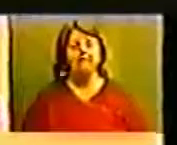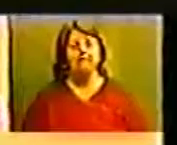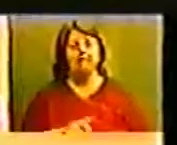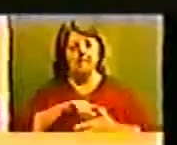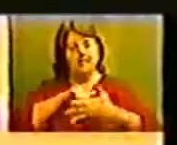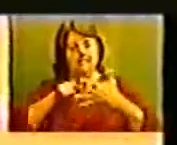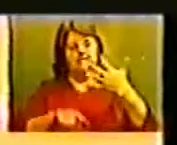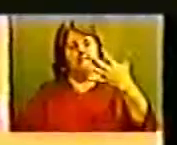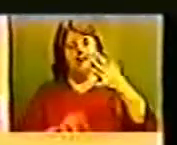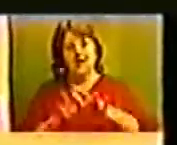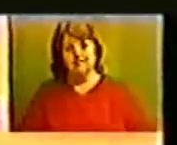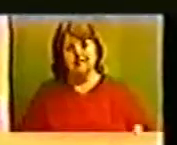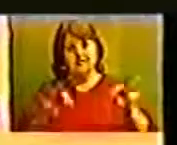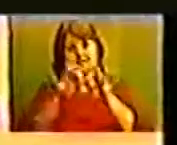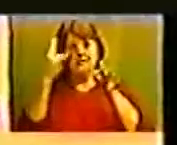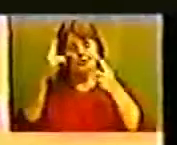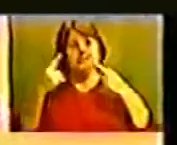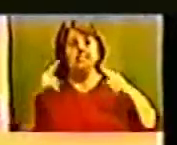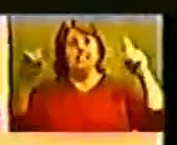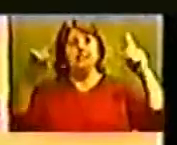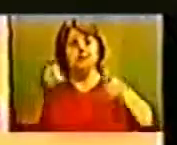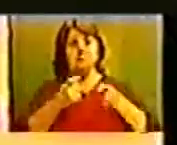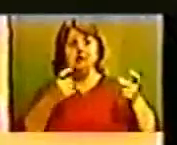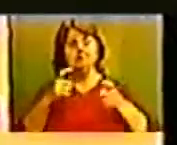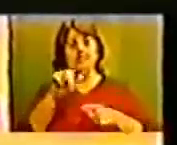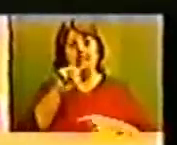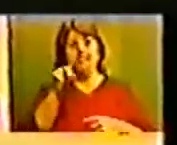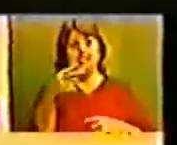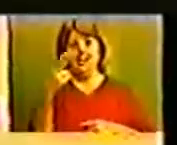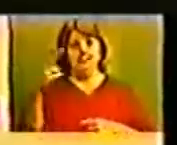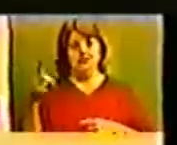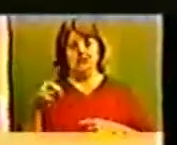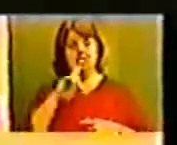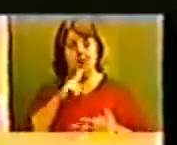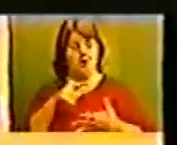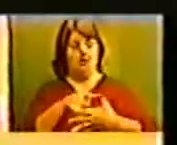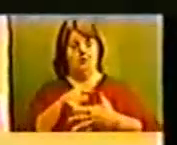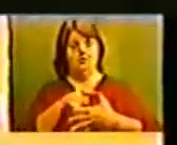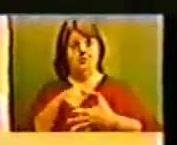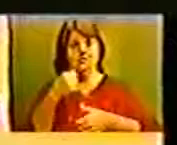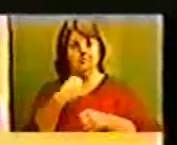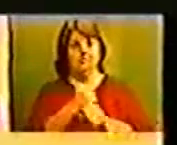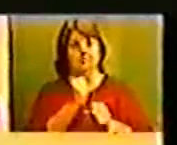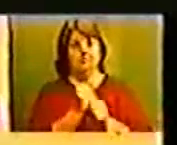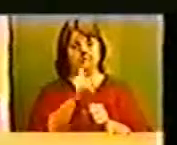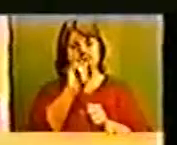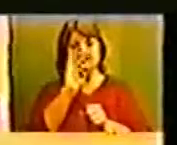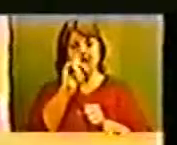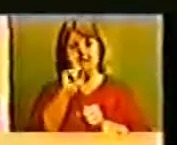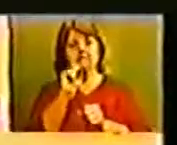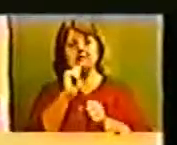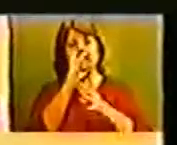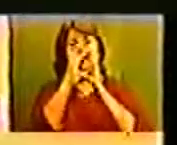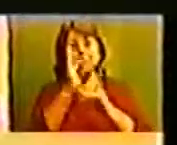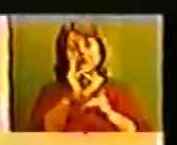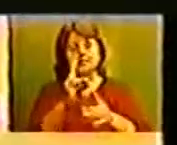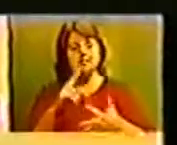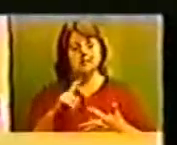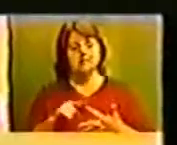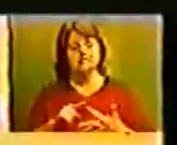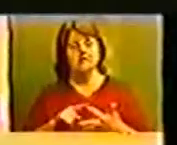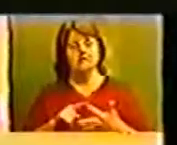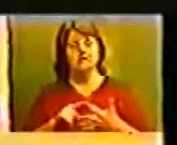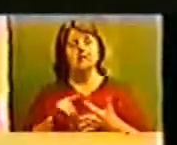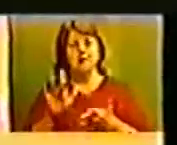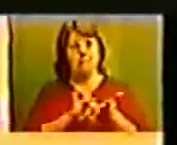The five keys to successful management of ADHD are to make tasks interesting, make